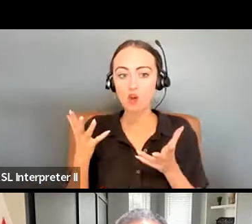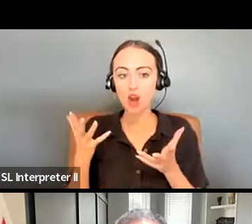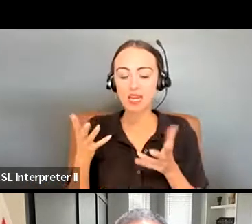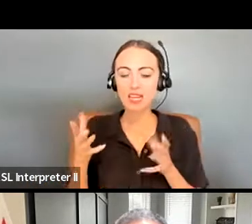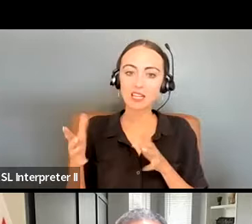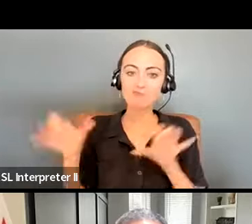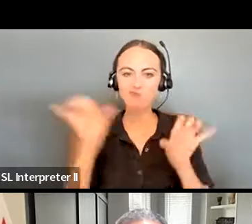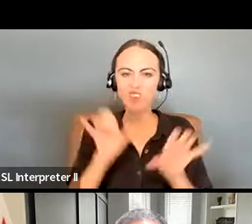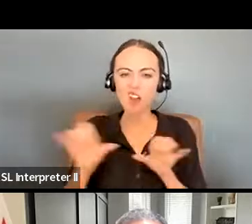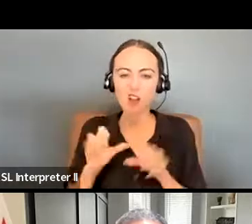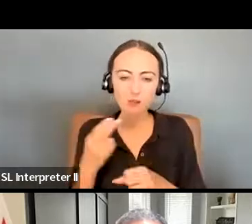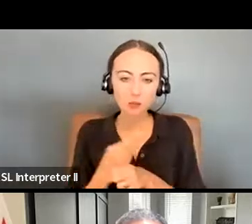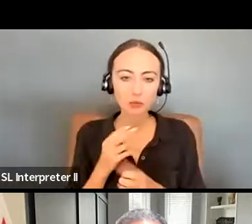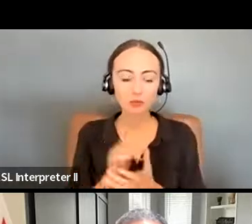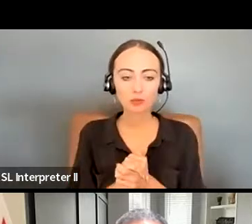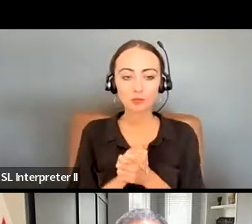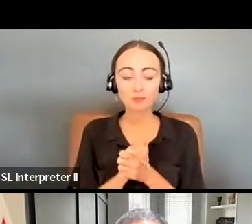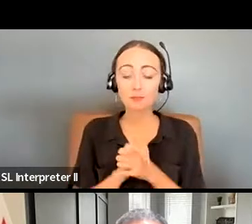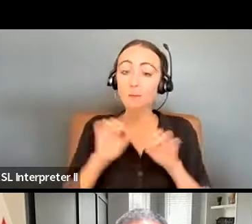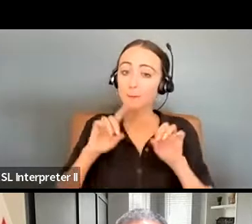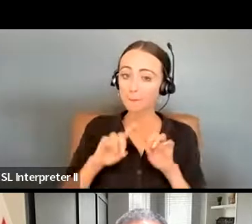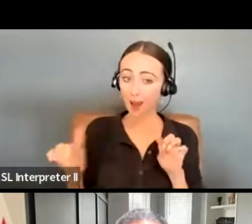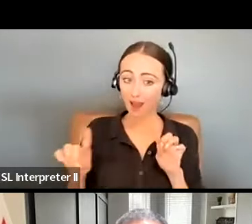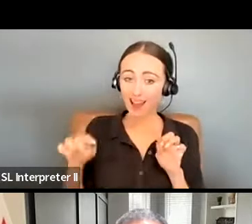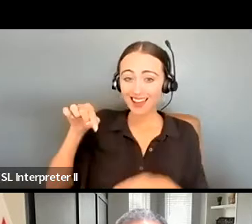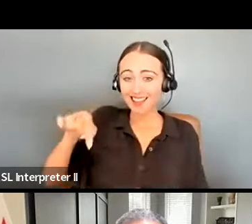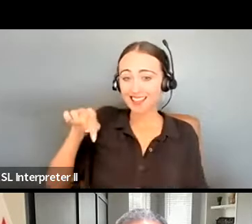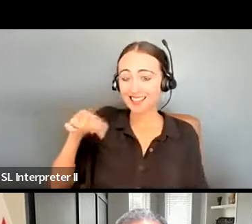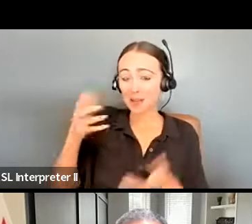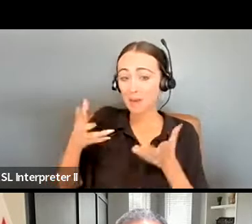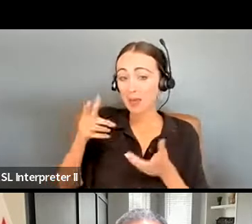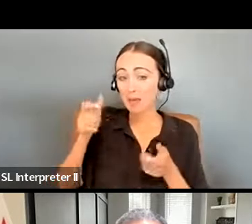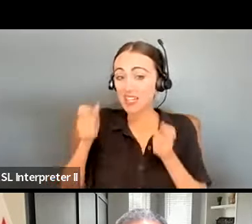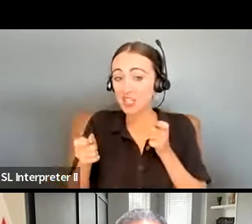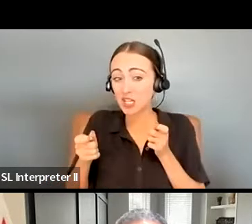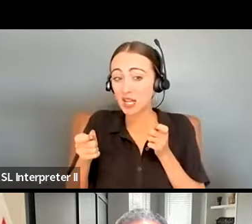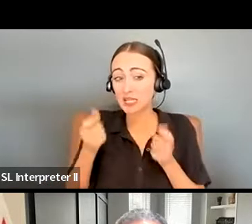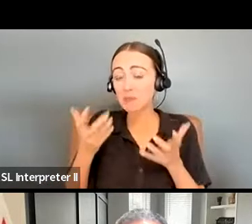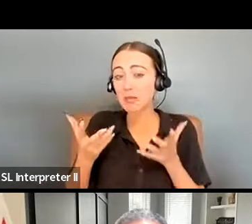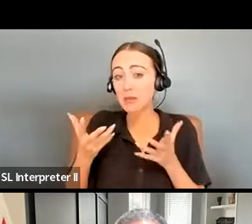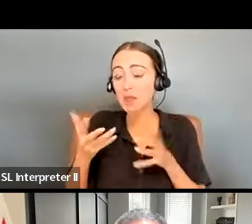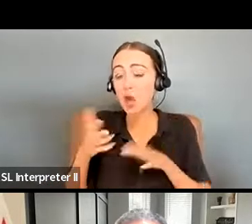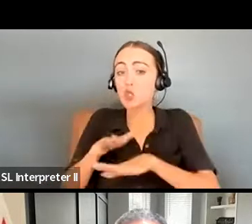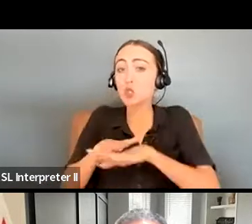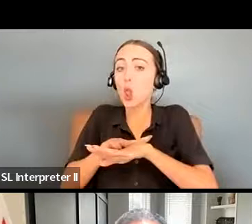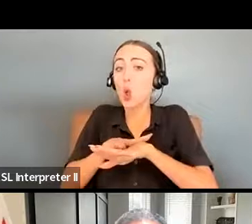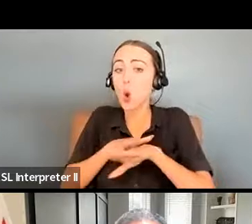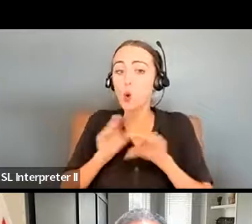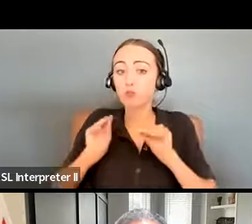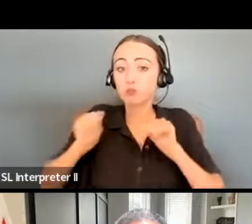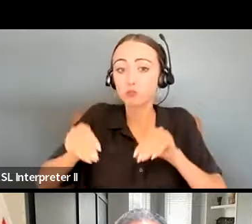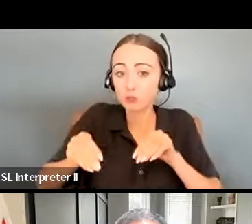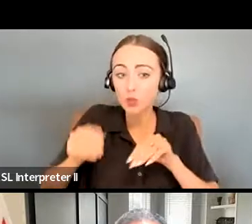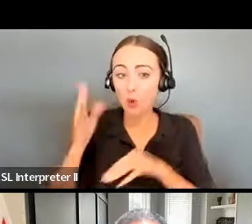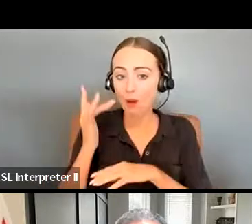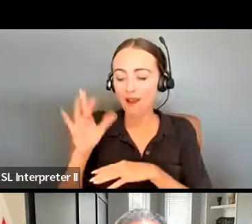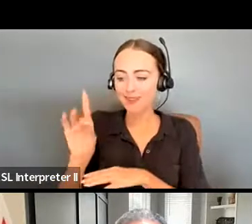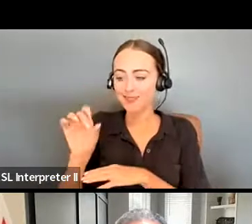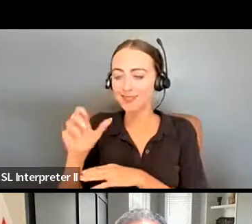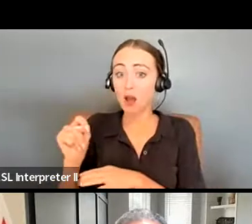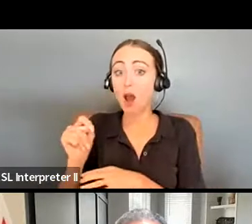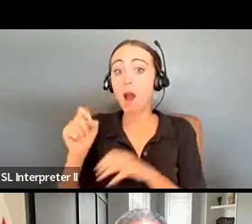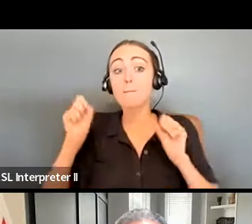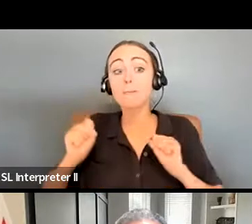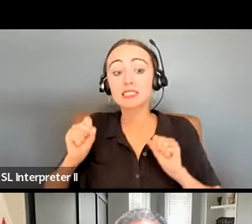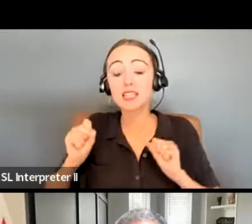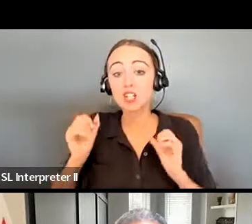common practice. That said, I think this may be a change we want to phase in more slowly so that DDOT could potentially upgrade